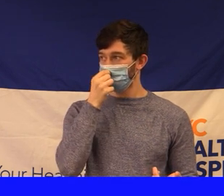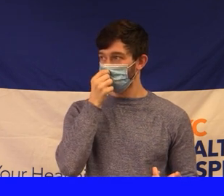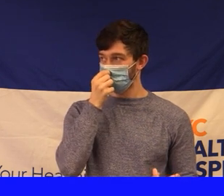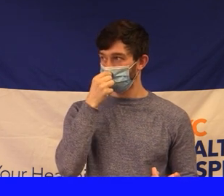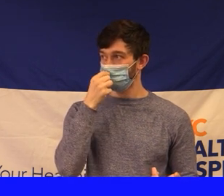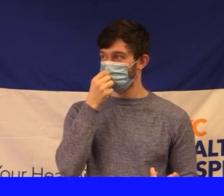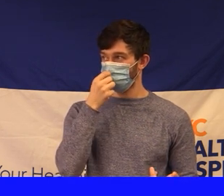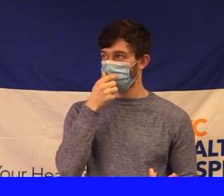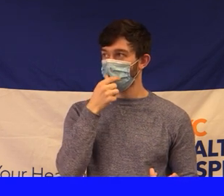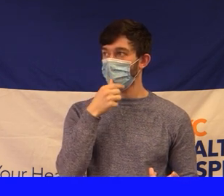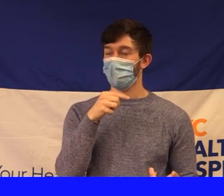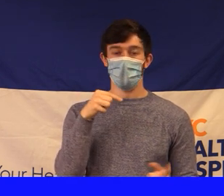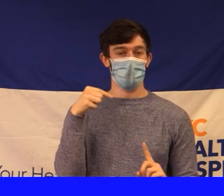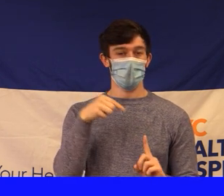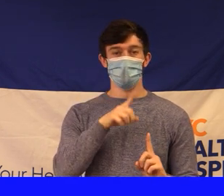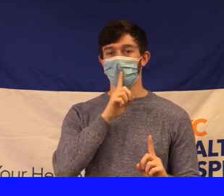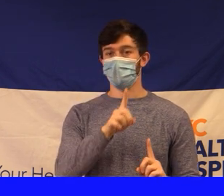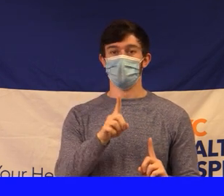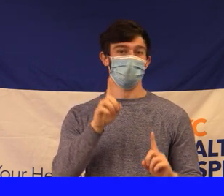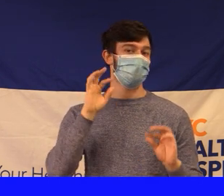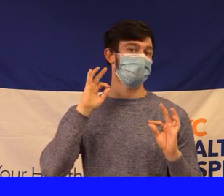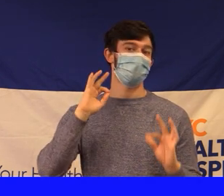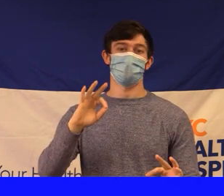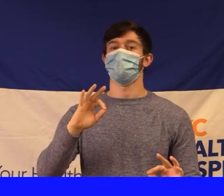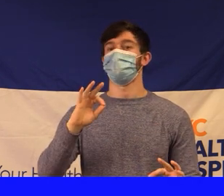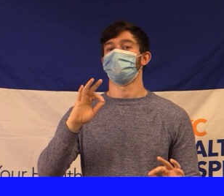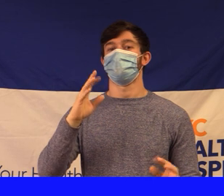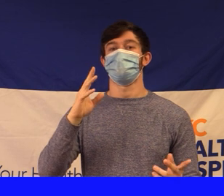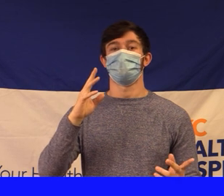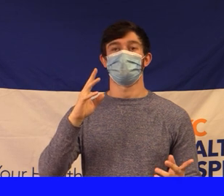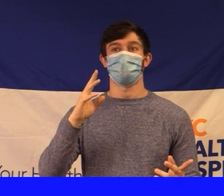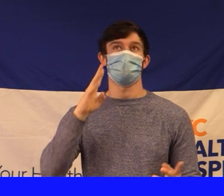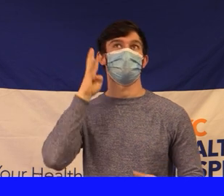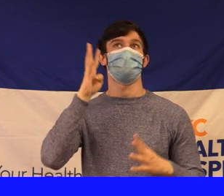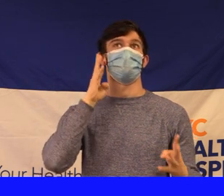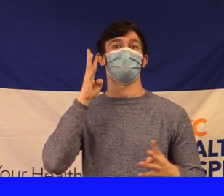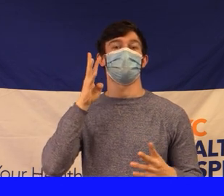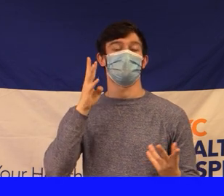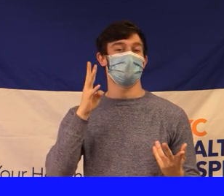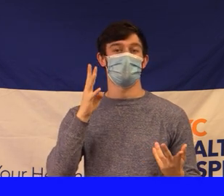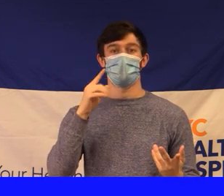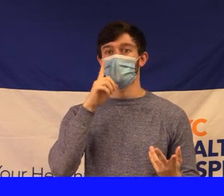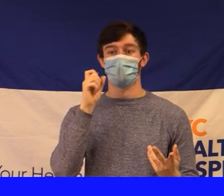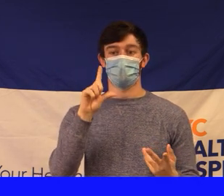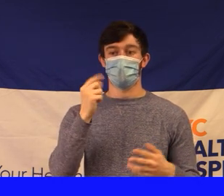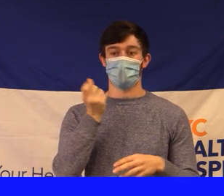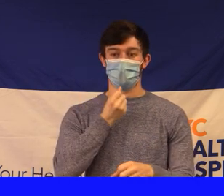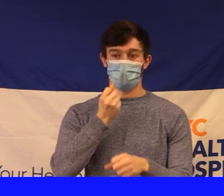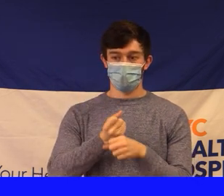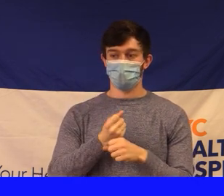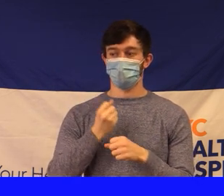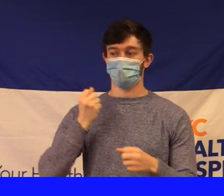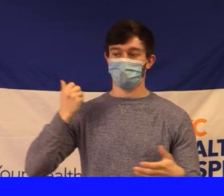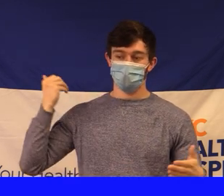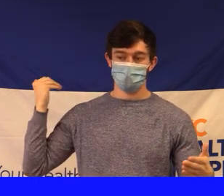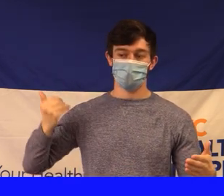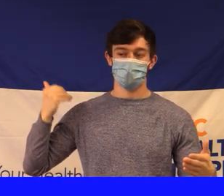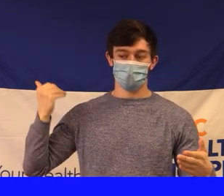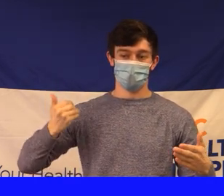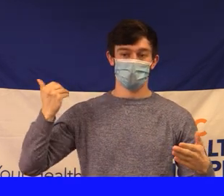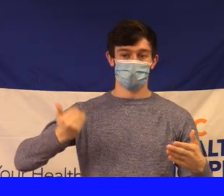the hospital, because it's been 20 years almost in the coming. And so